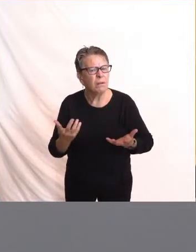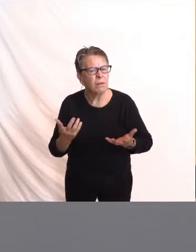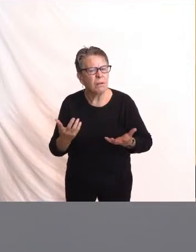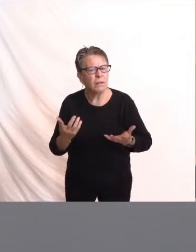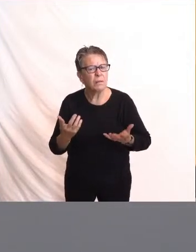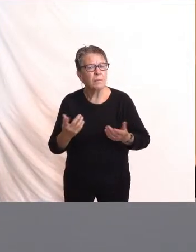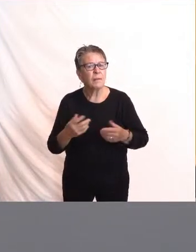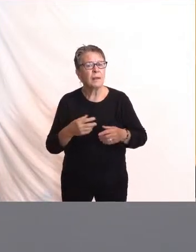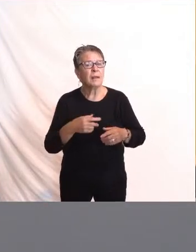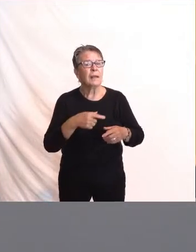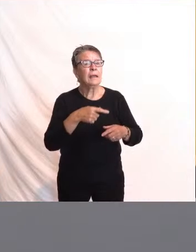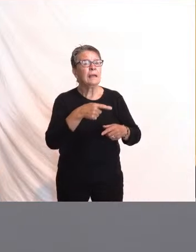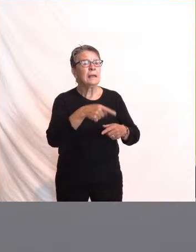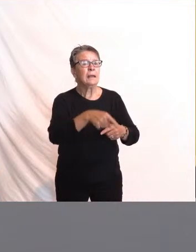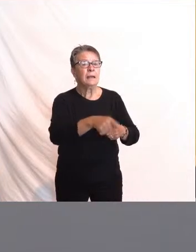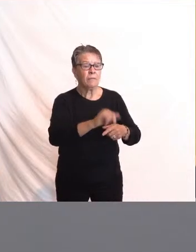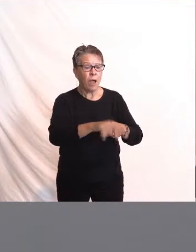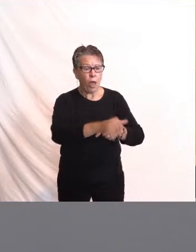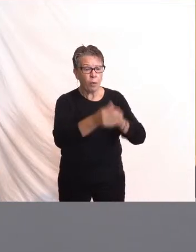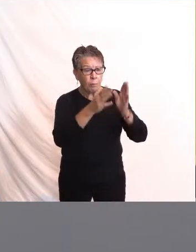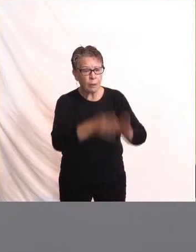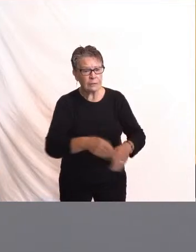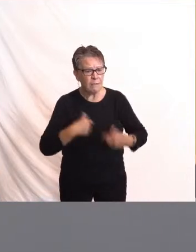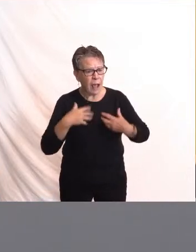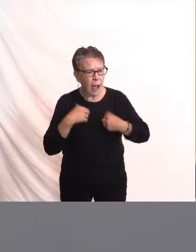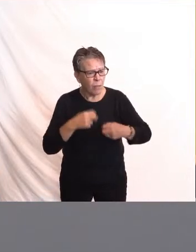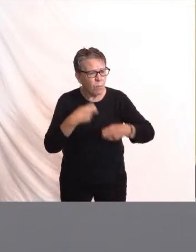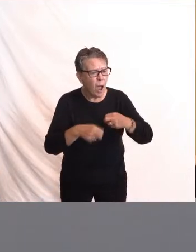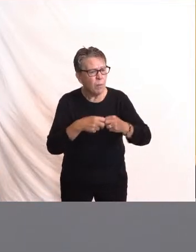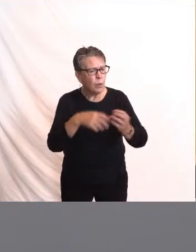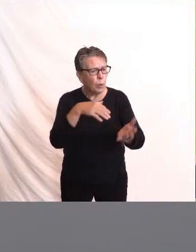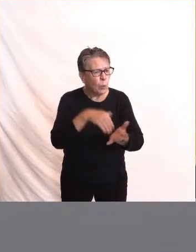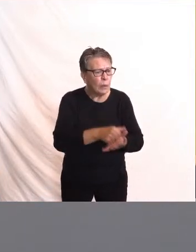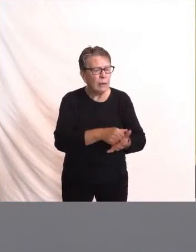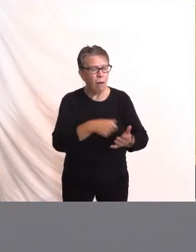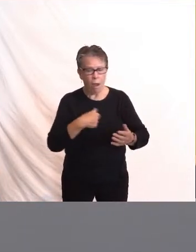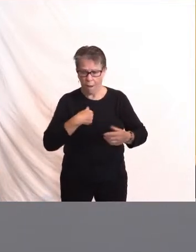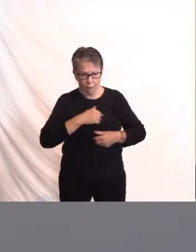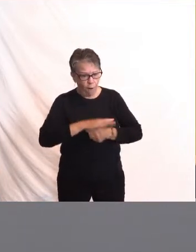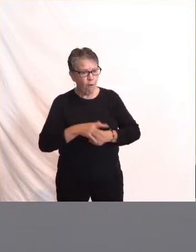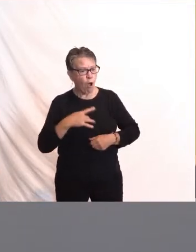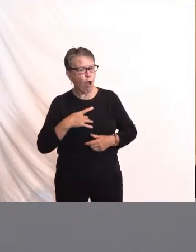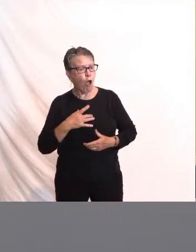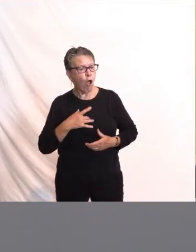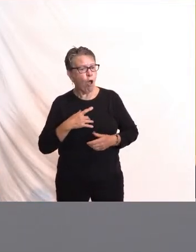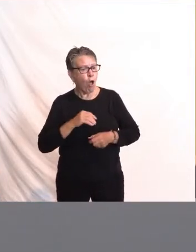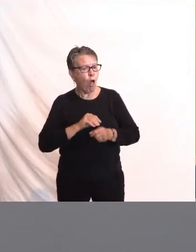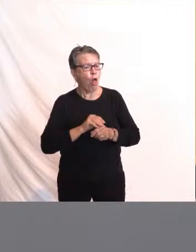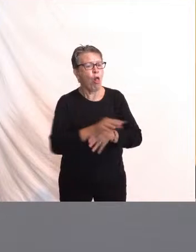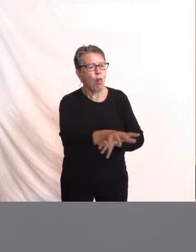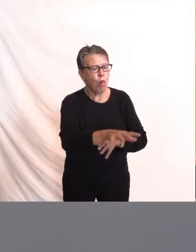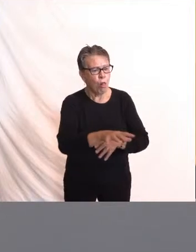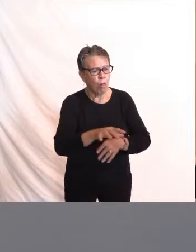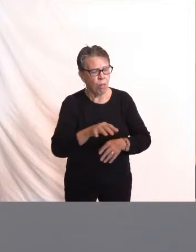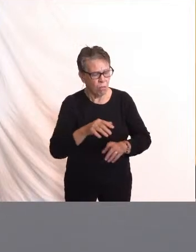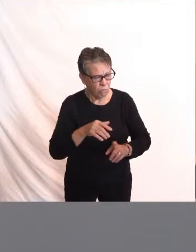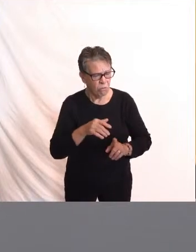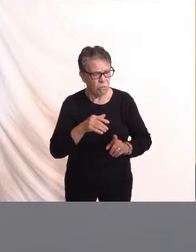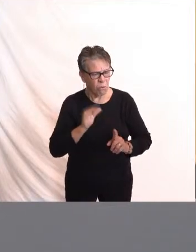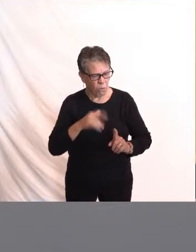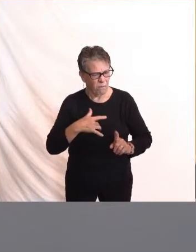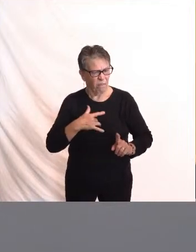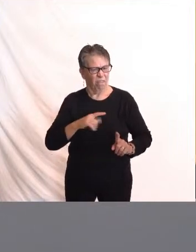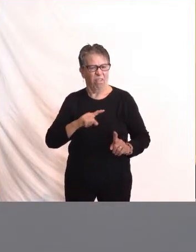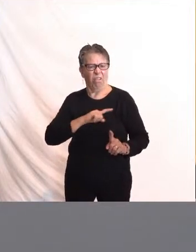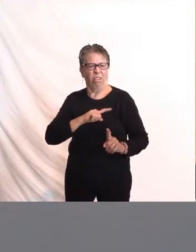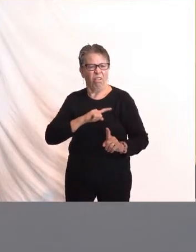serious outcome or death, that would be certainly heartbreaking if I knew about it, and not knowing about it doesn't make it any better. So certainly we'd do everything we